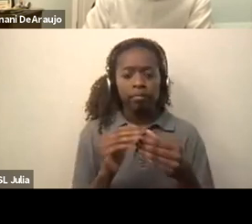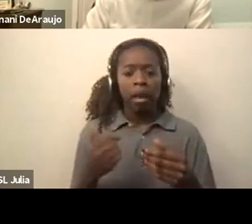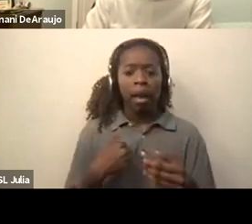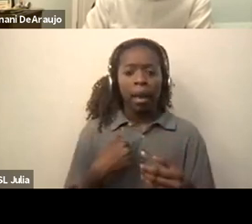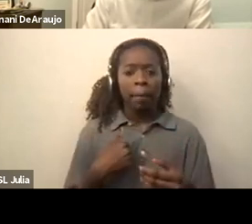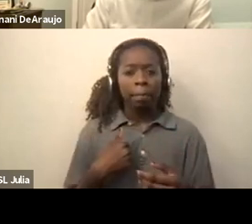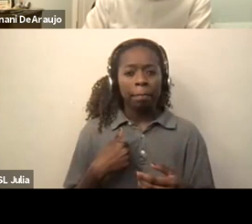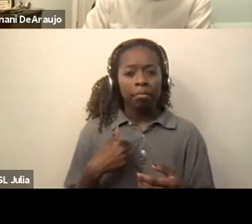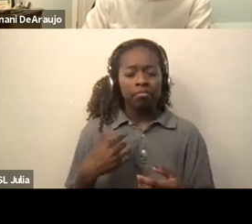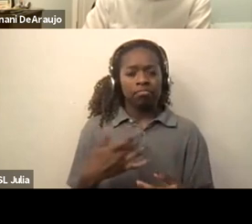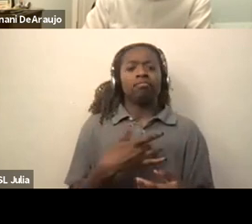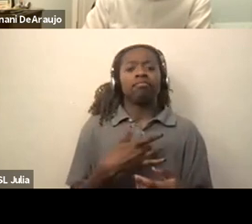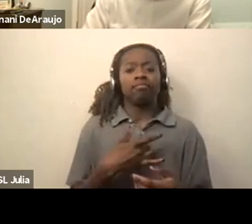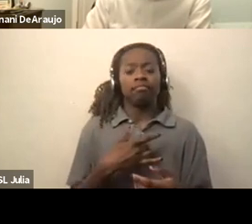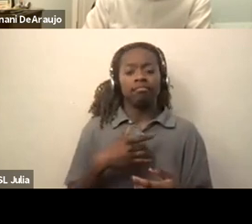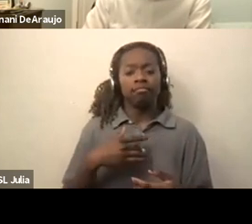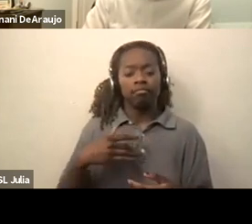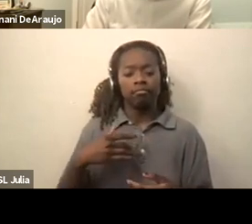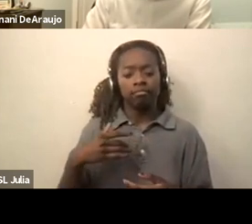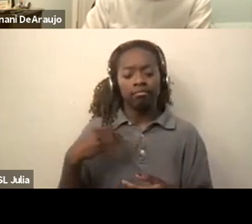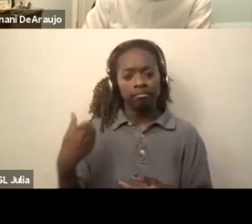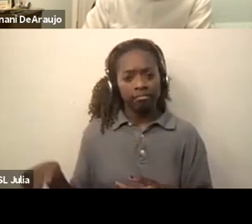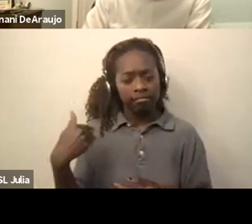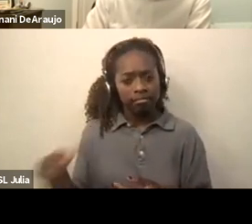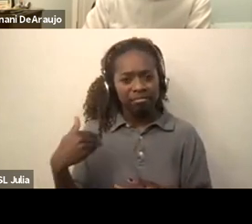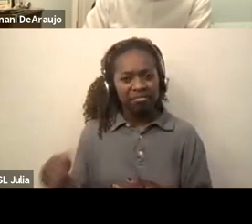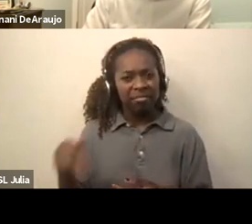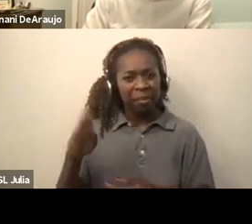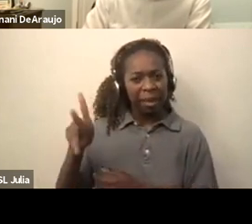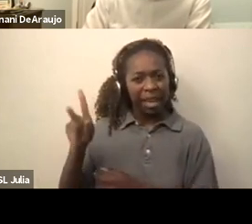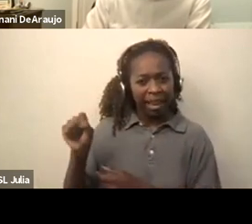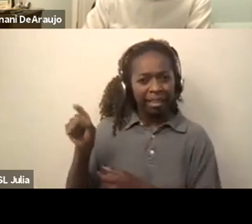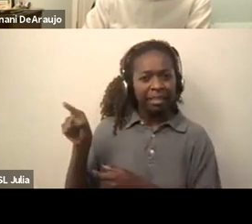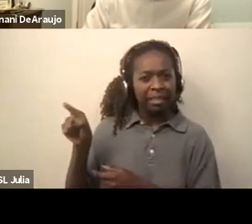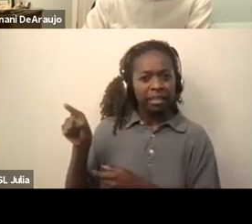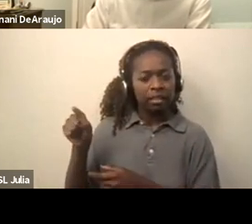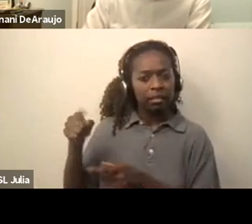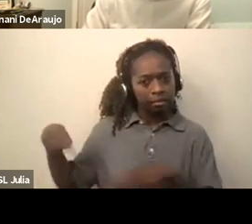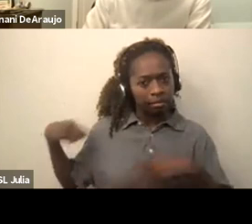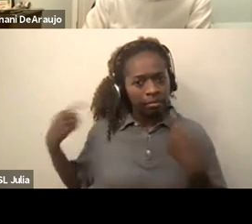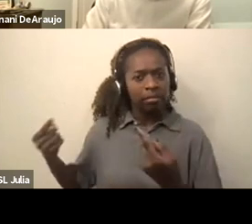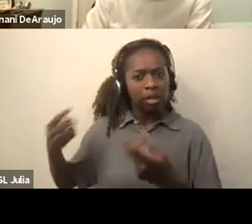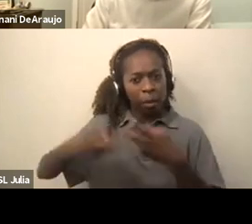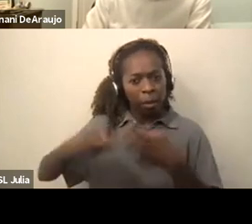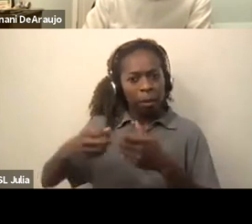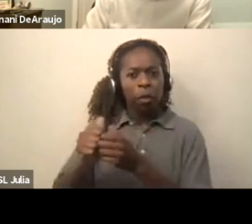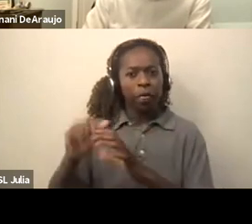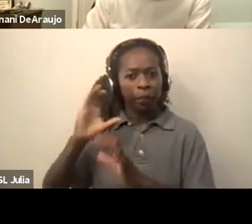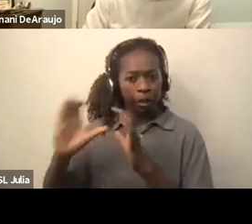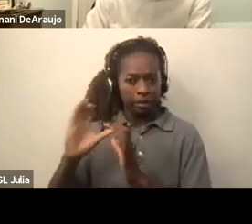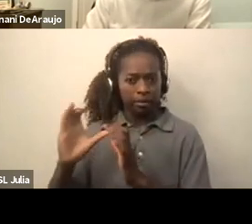but not at another at the continued issues that bps has with communications and i really hope that this